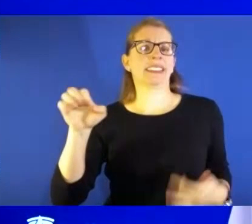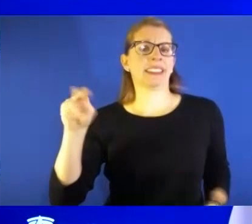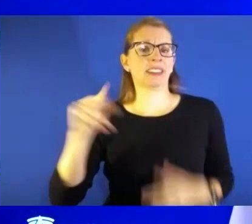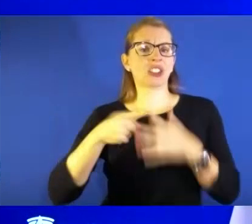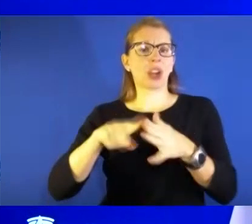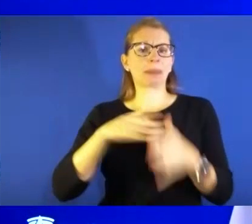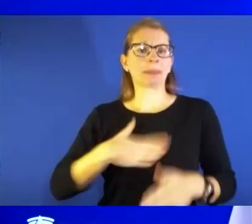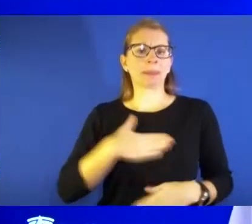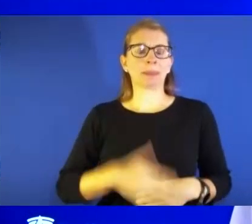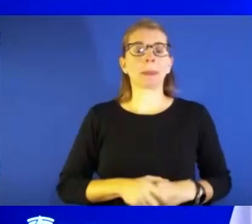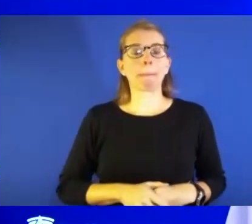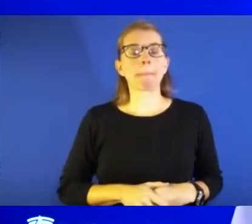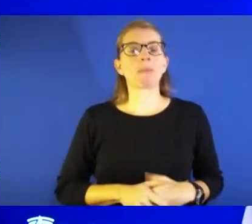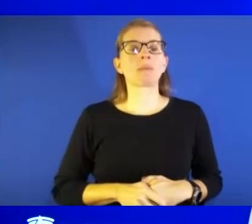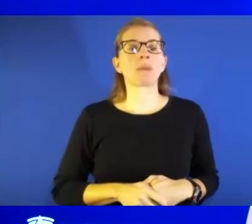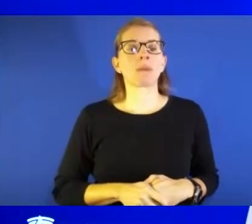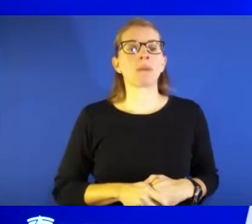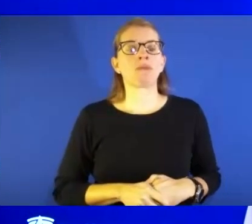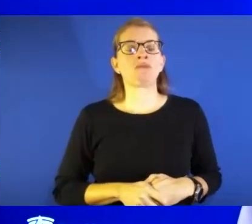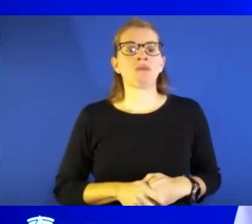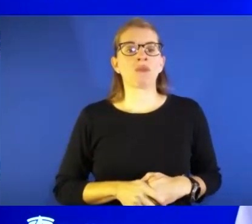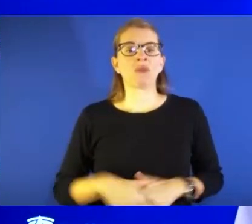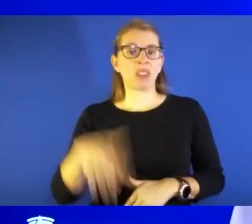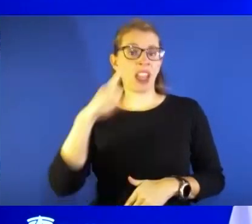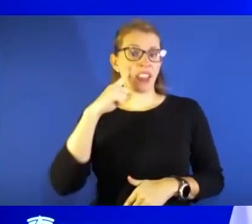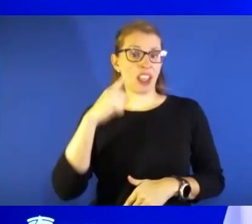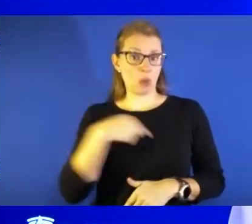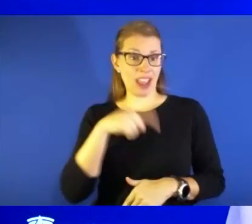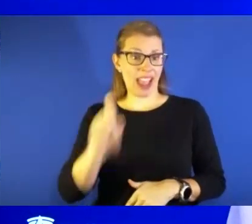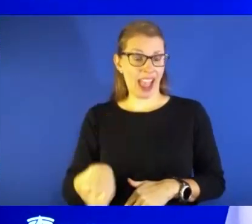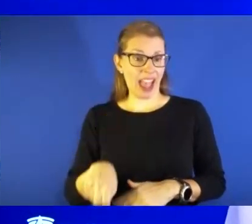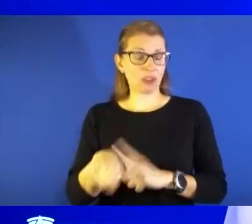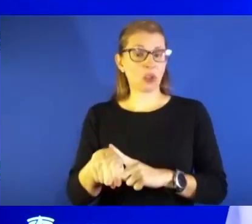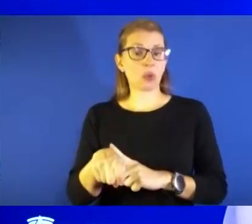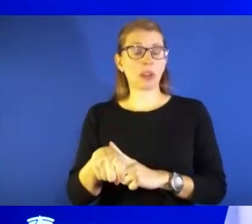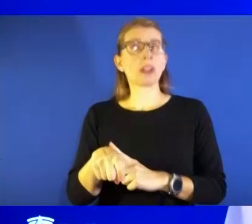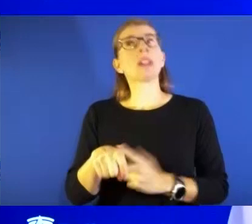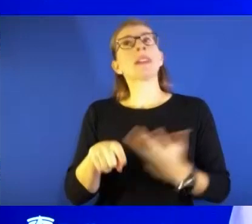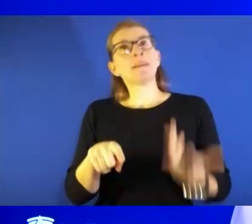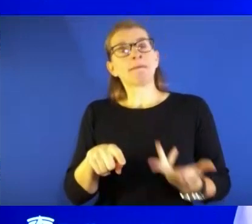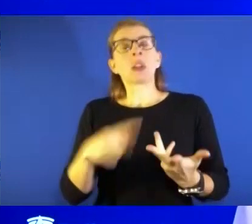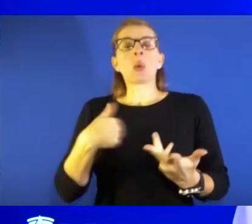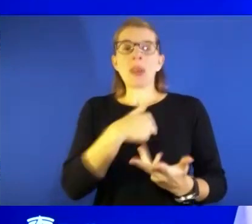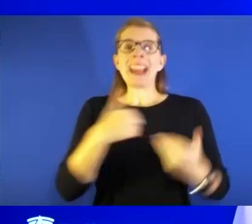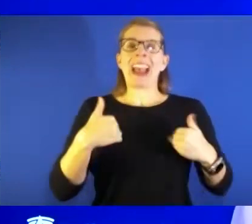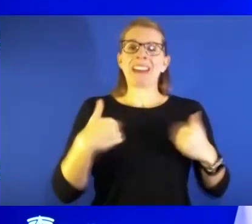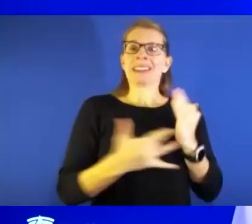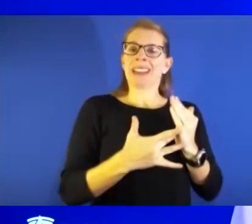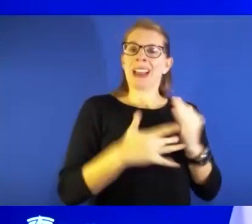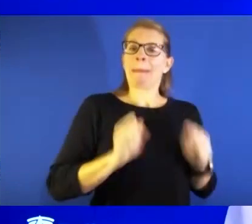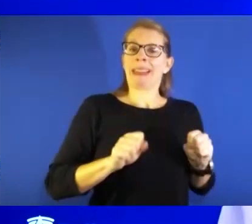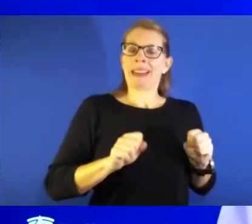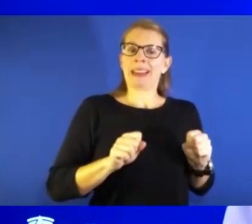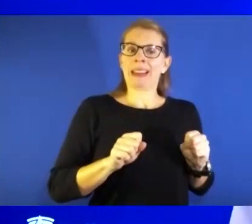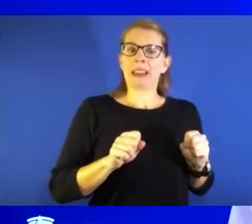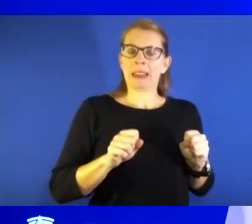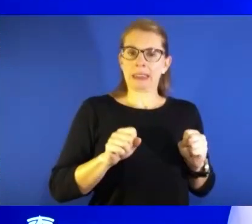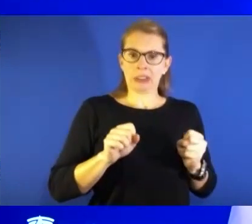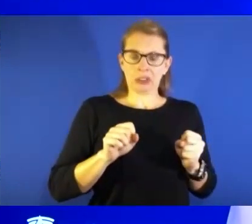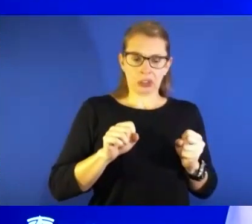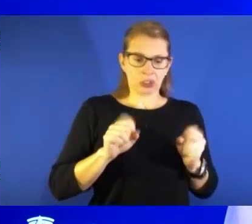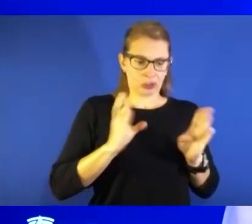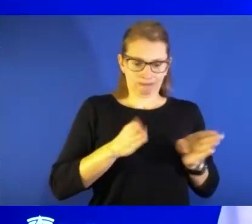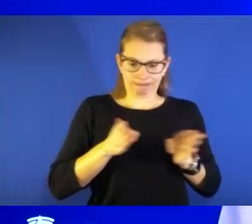we have to put a lot of this on. We have the technological ability to really sequence and identify